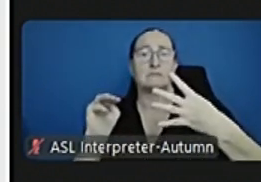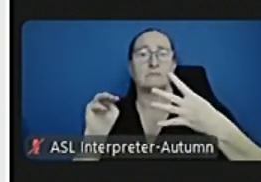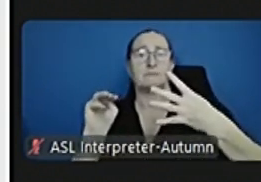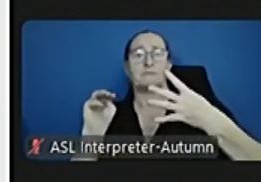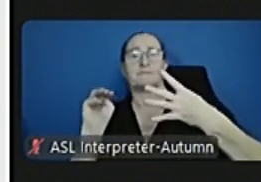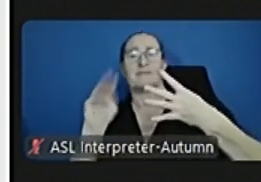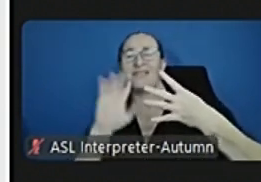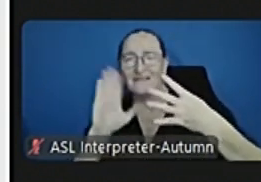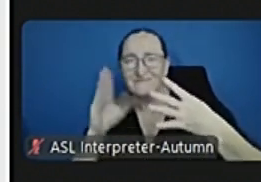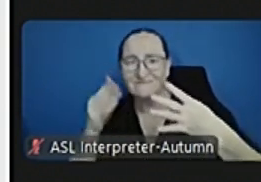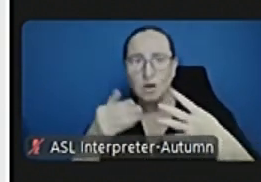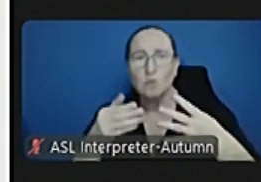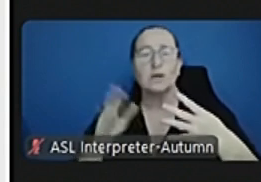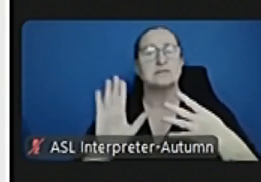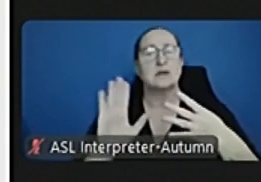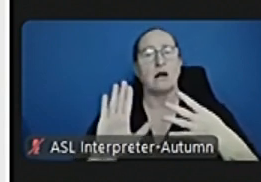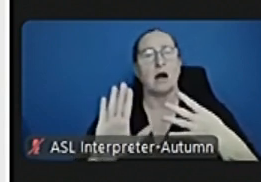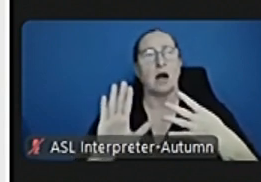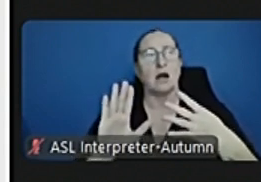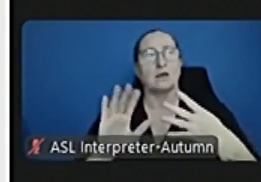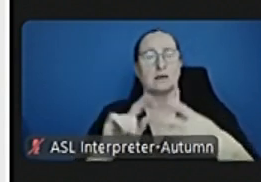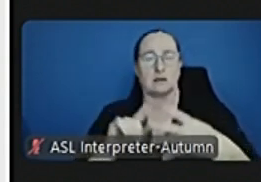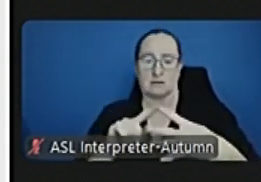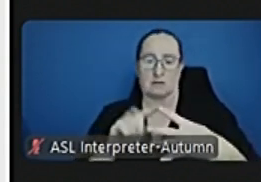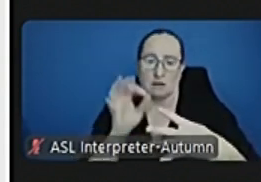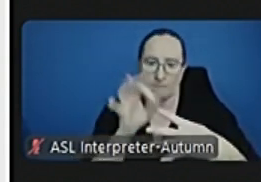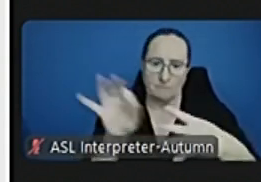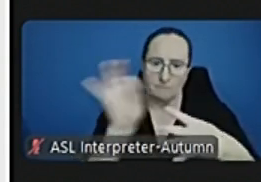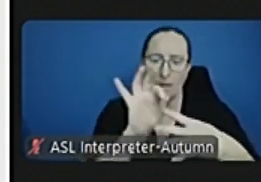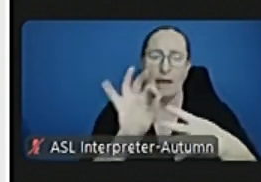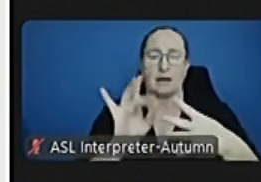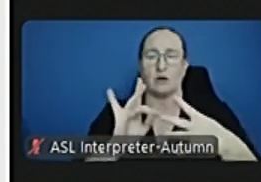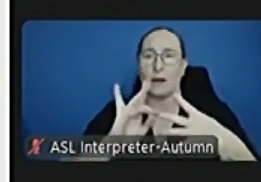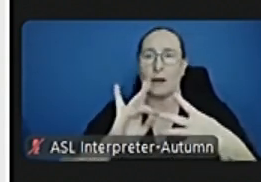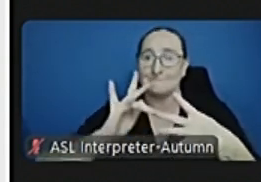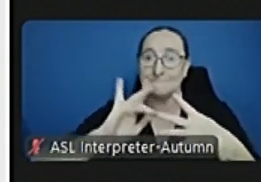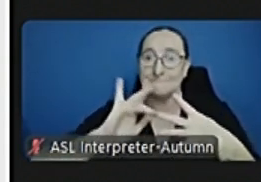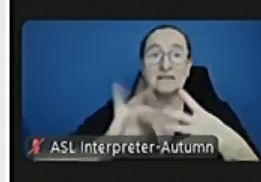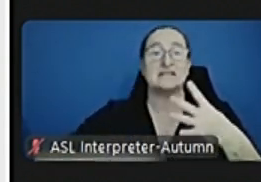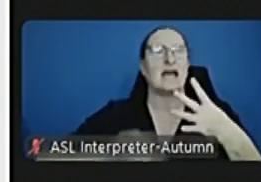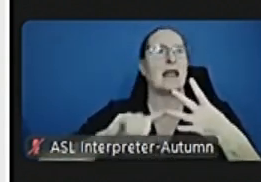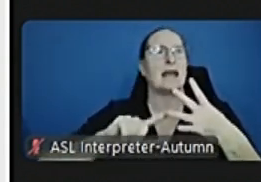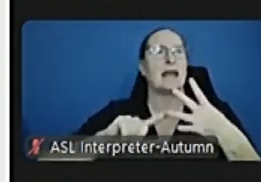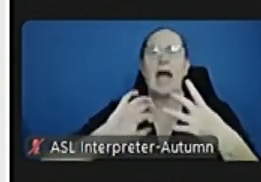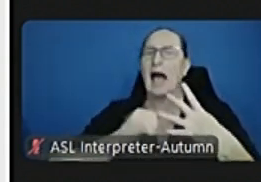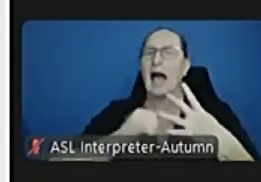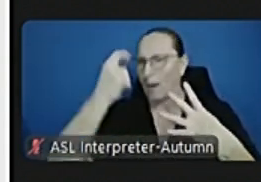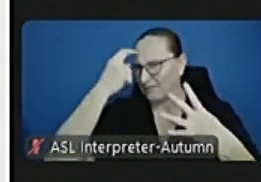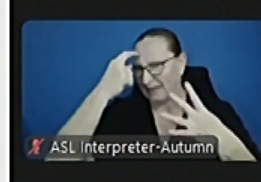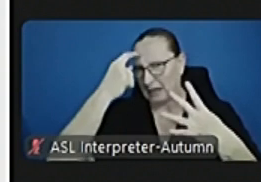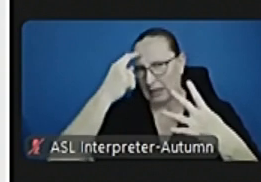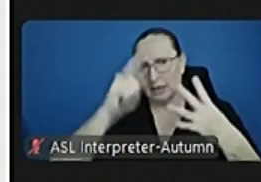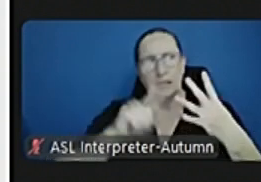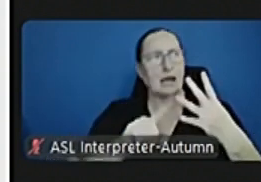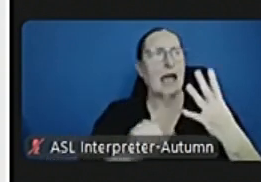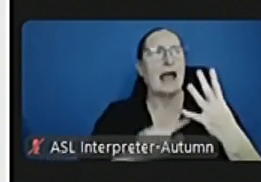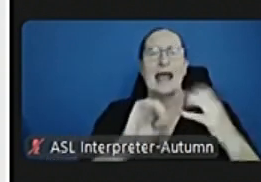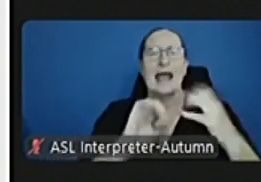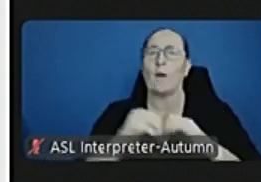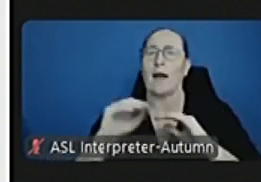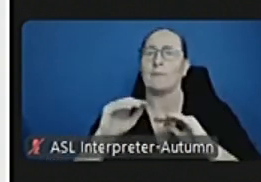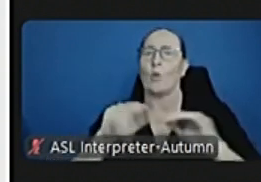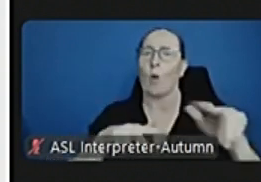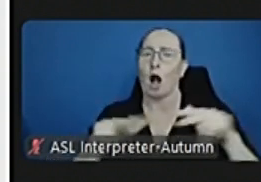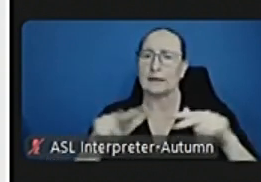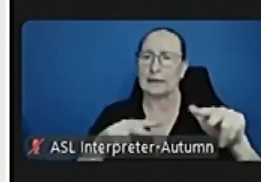focus on what matters, medications, how my brain is thinking, and how I'm walking.